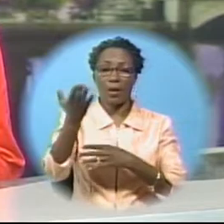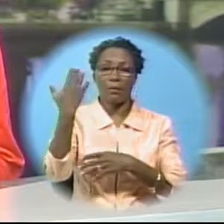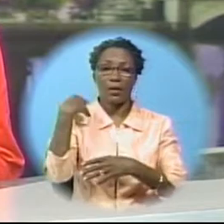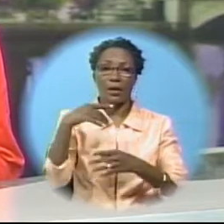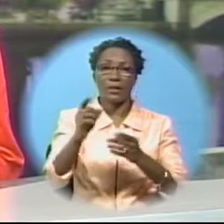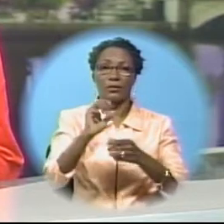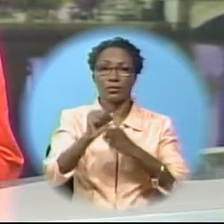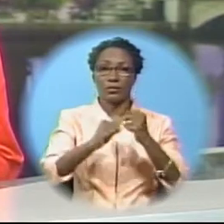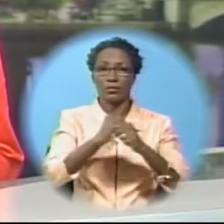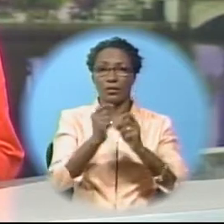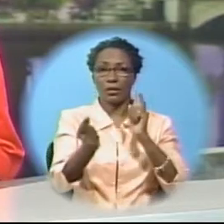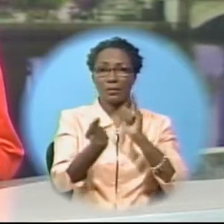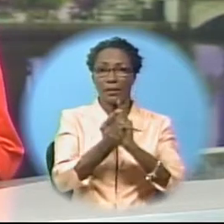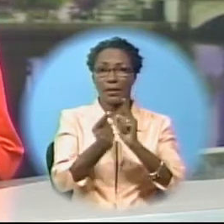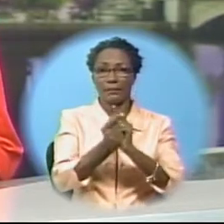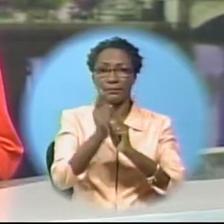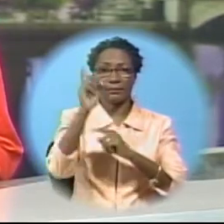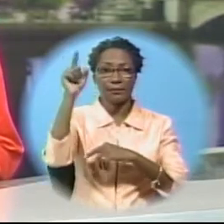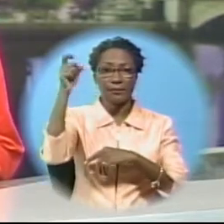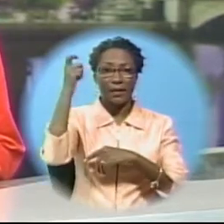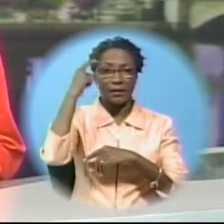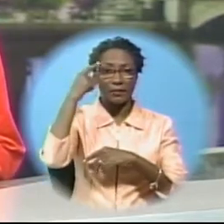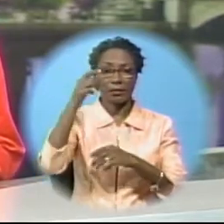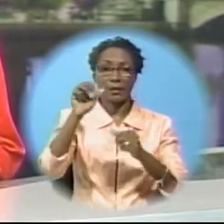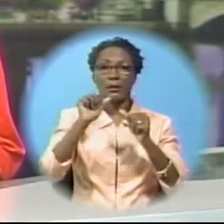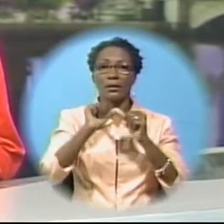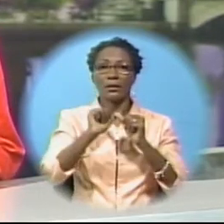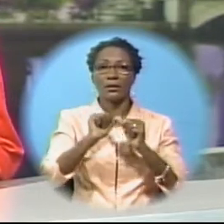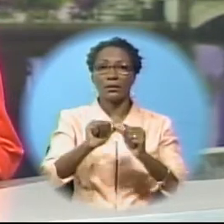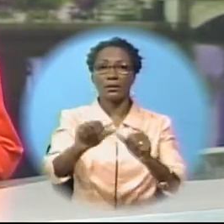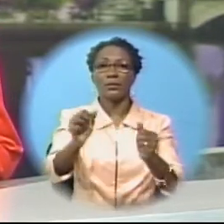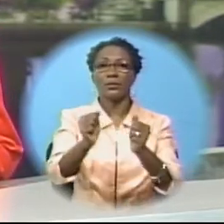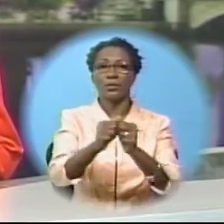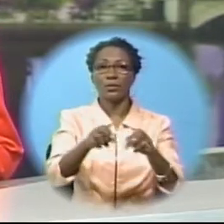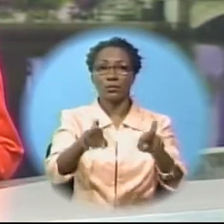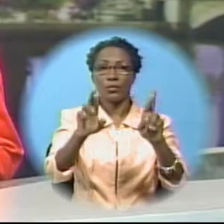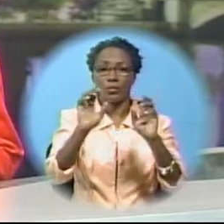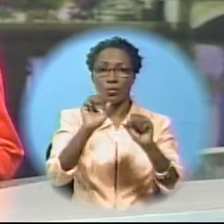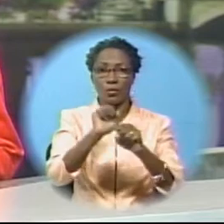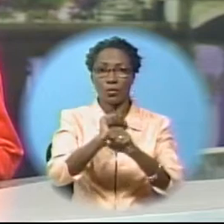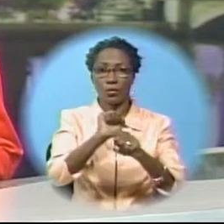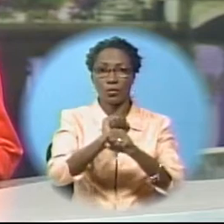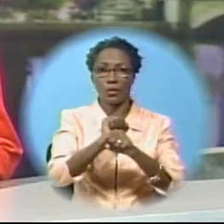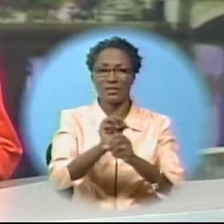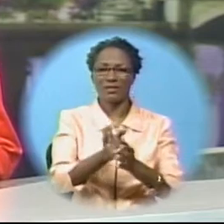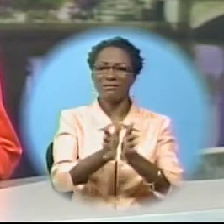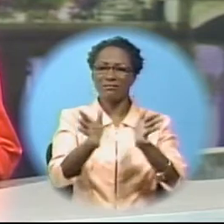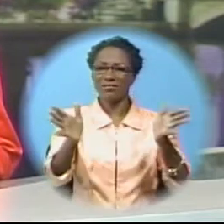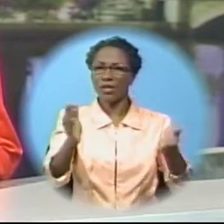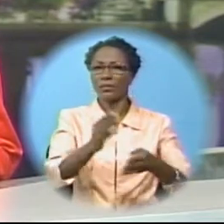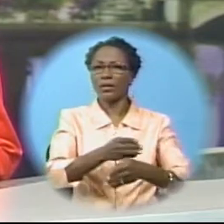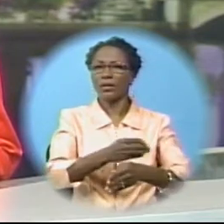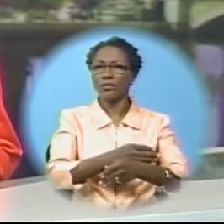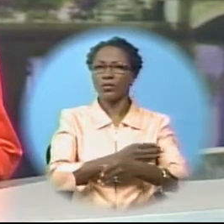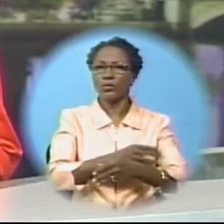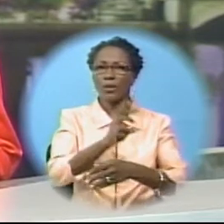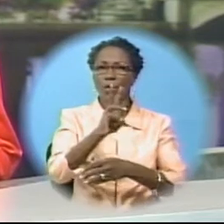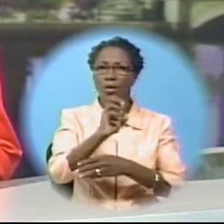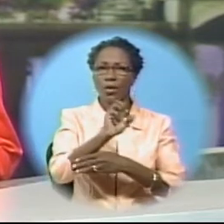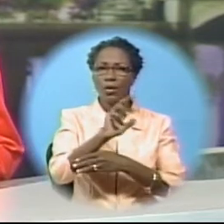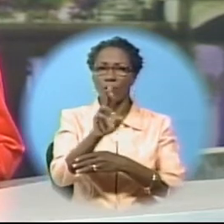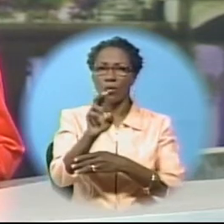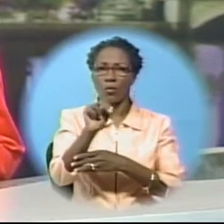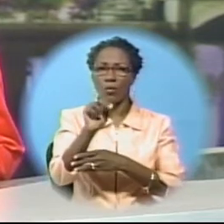agreement. Government is pressing ahead with its roadworks and general improvements to Warrens and surrounding areas in St.